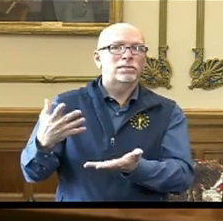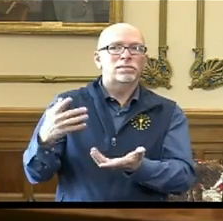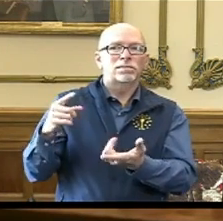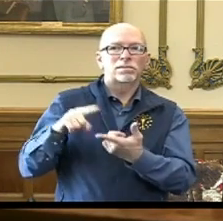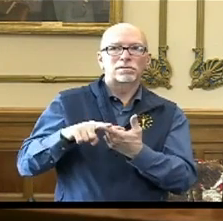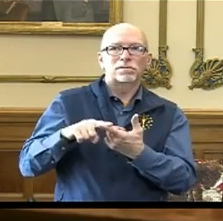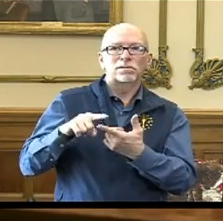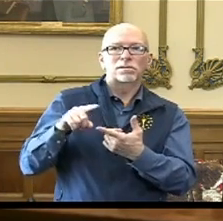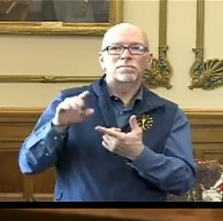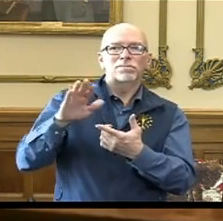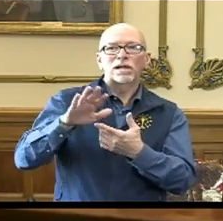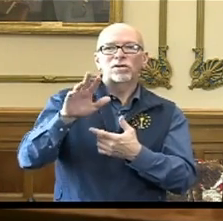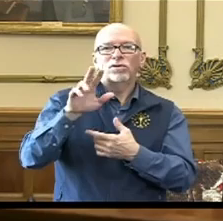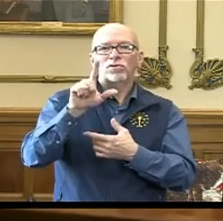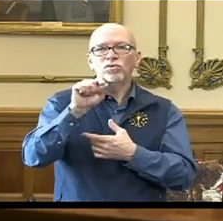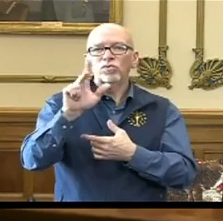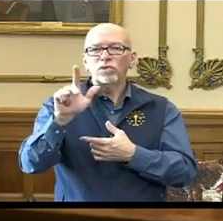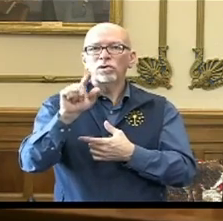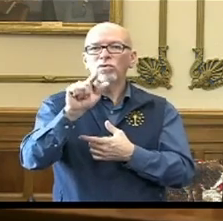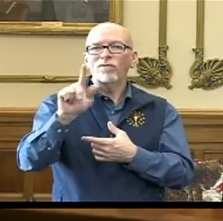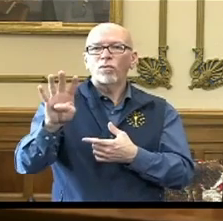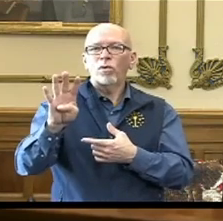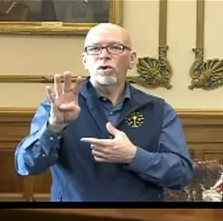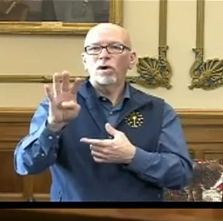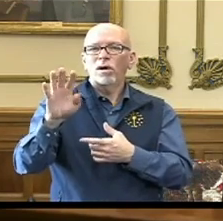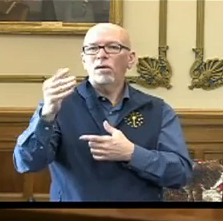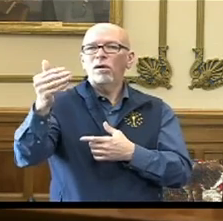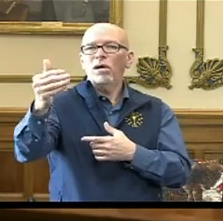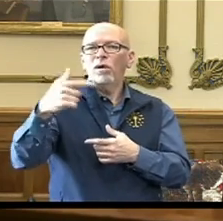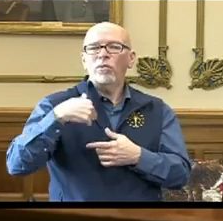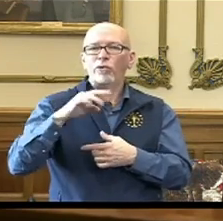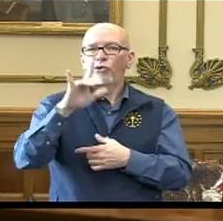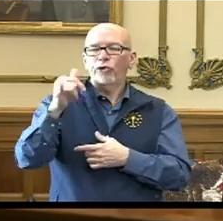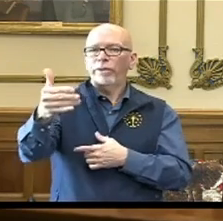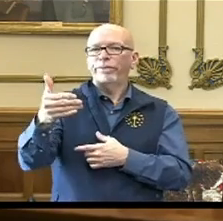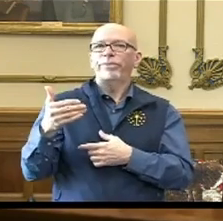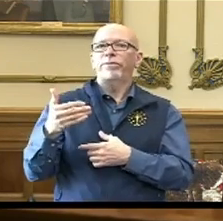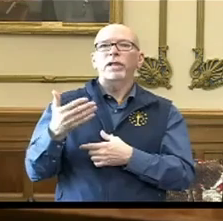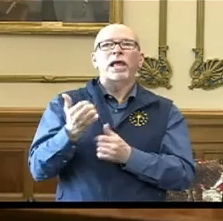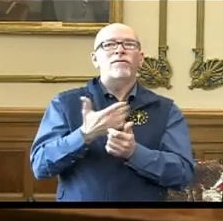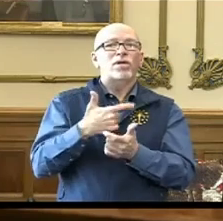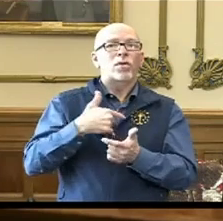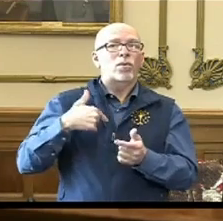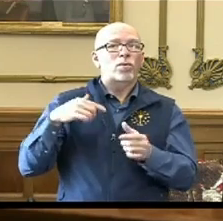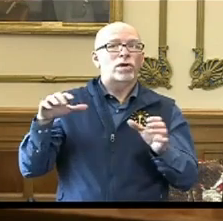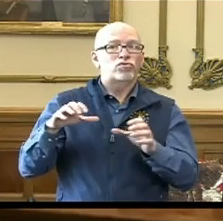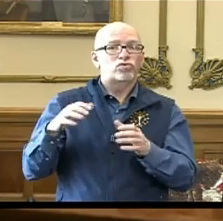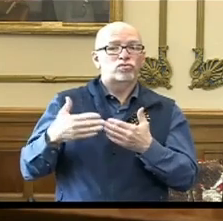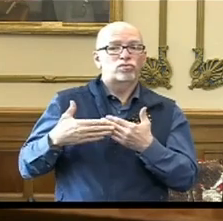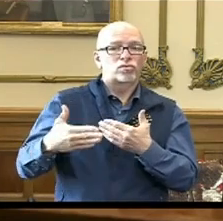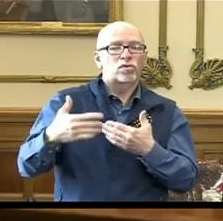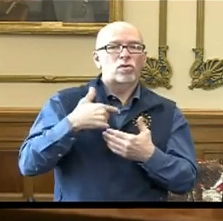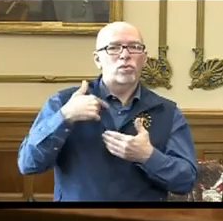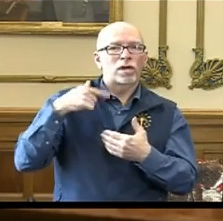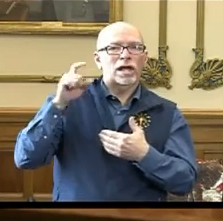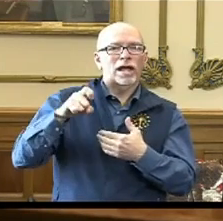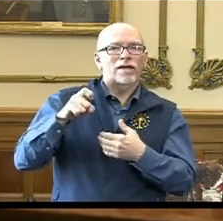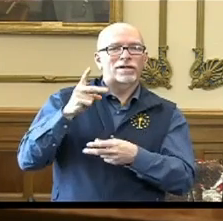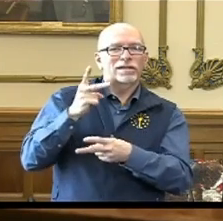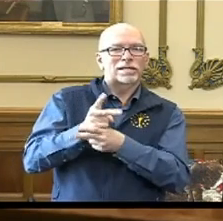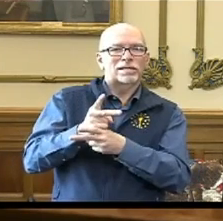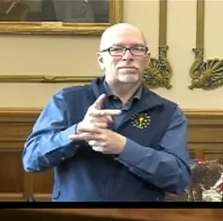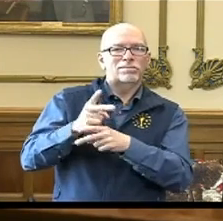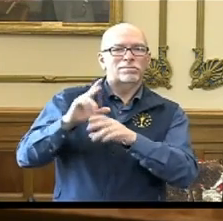about 2023 or 2024. So everything we do going forward has got to keep that in